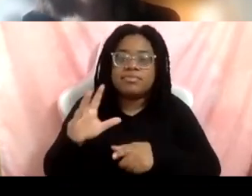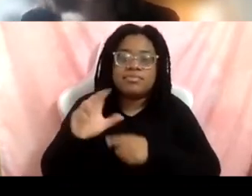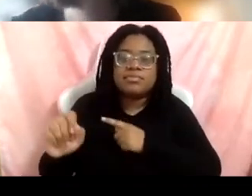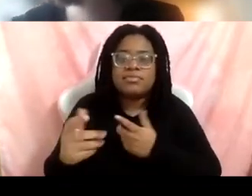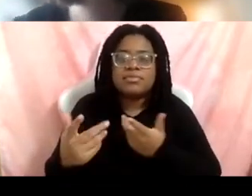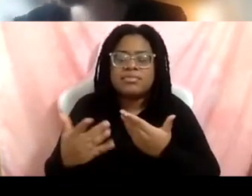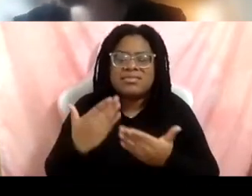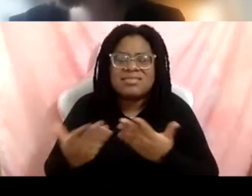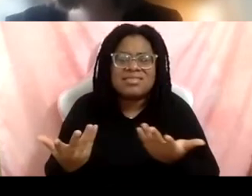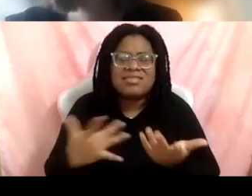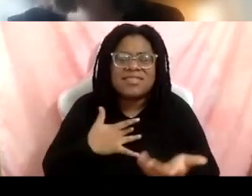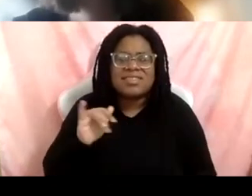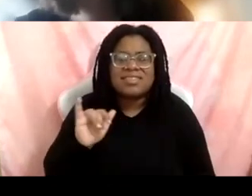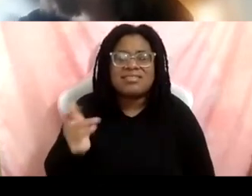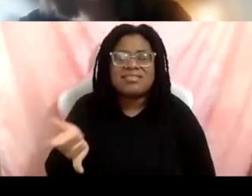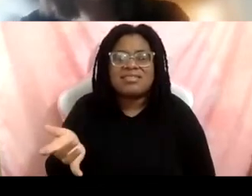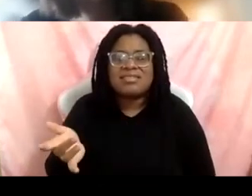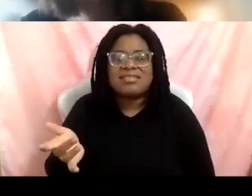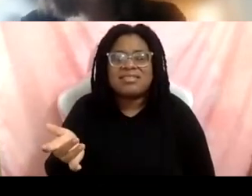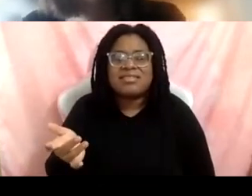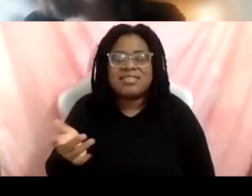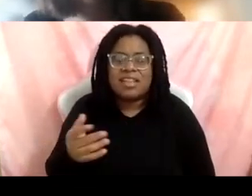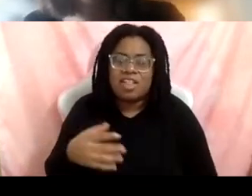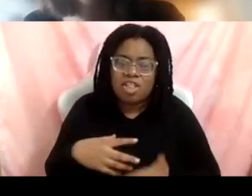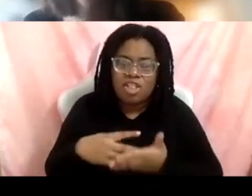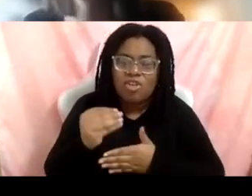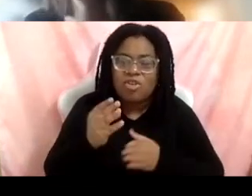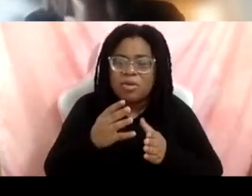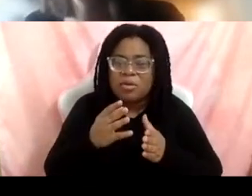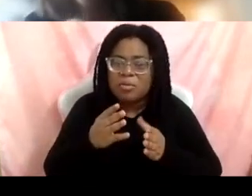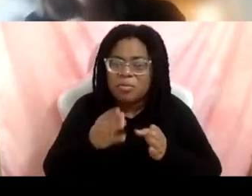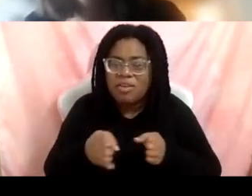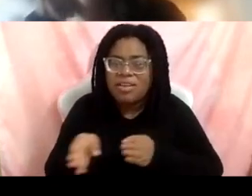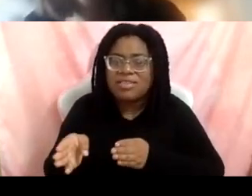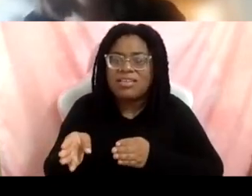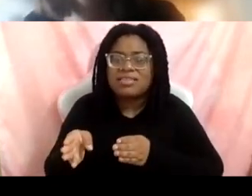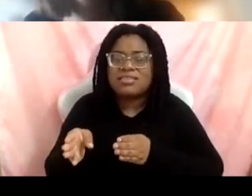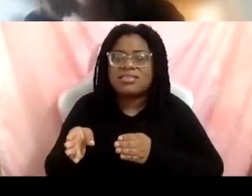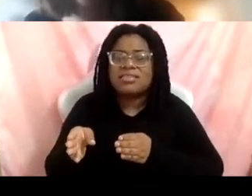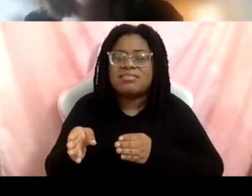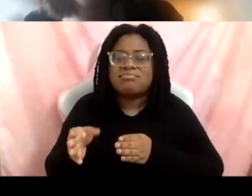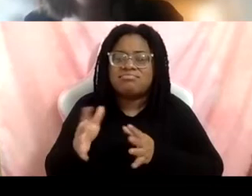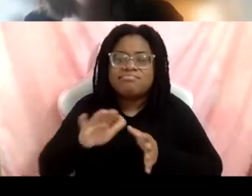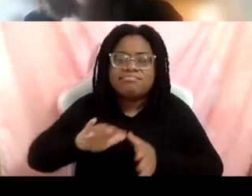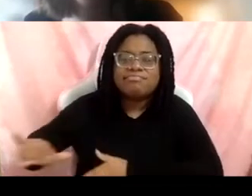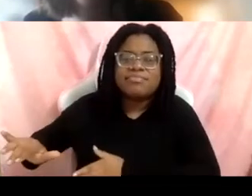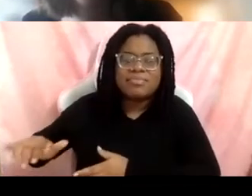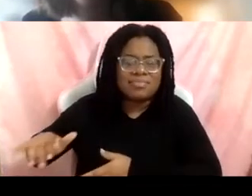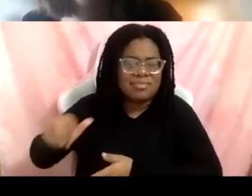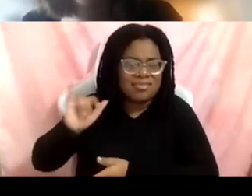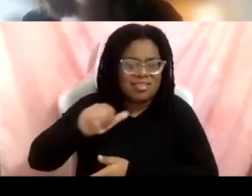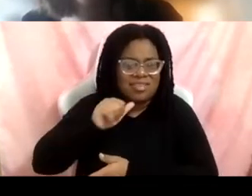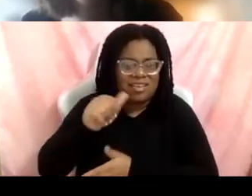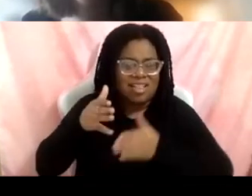it feels like the whole learning process goes by the wayside, and you're not allowed to